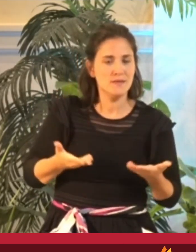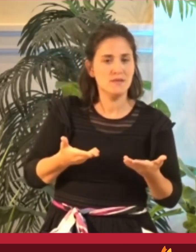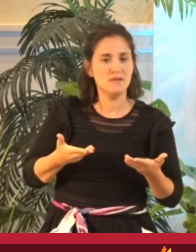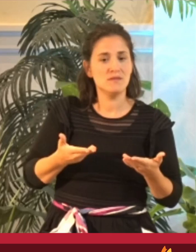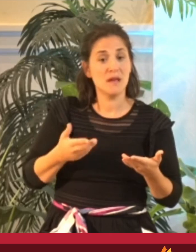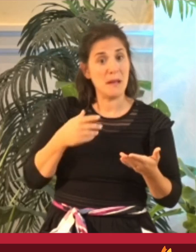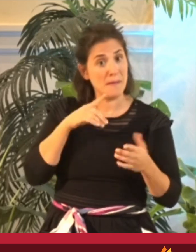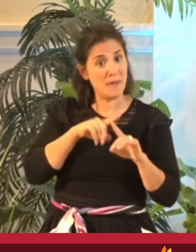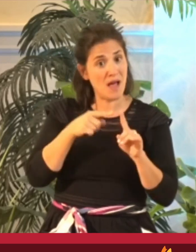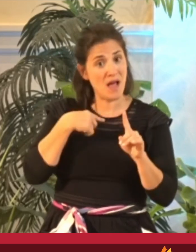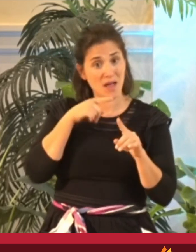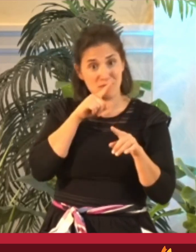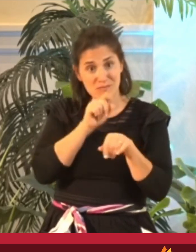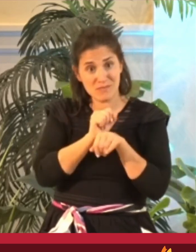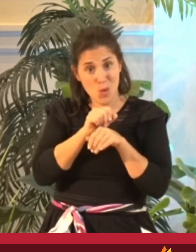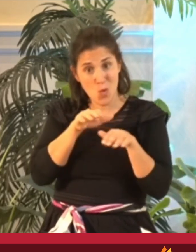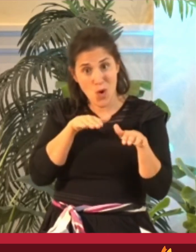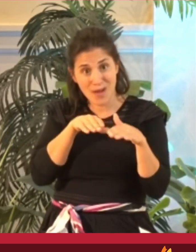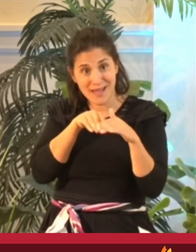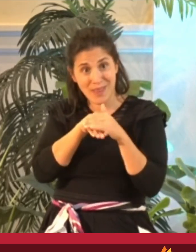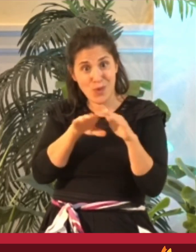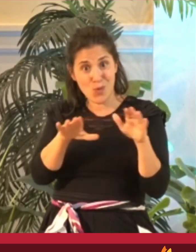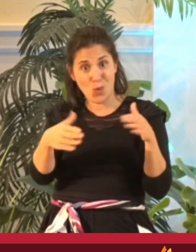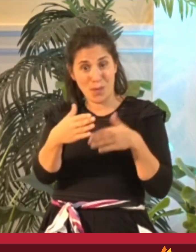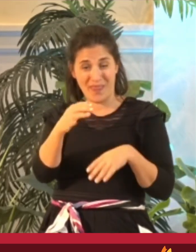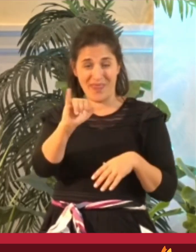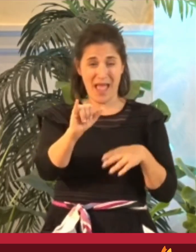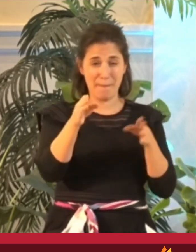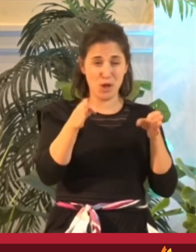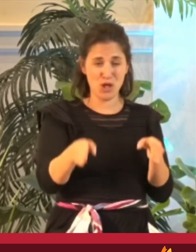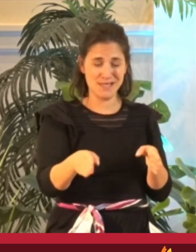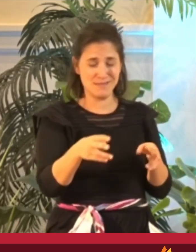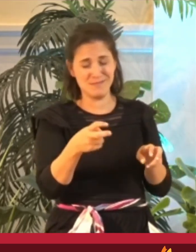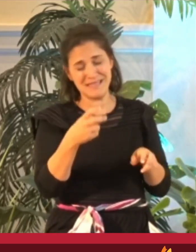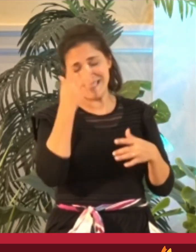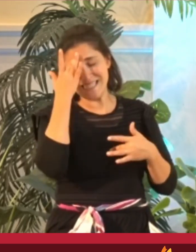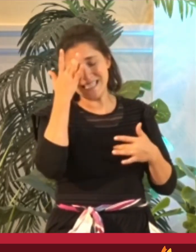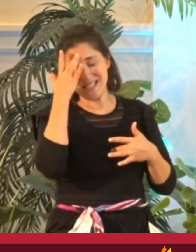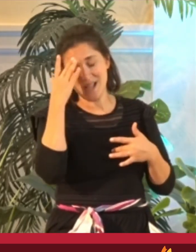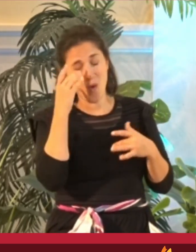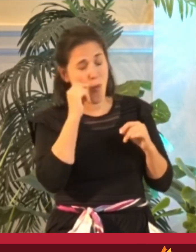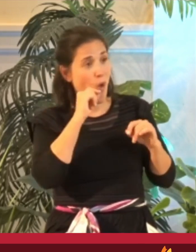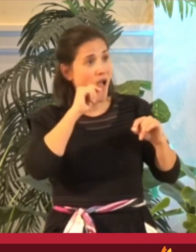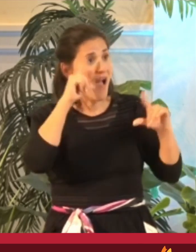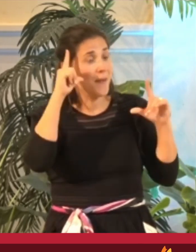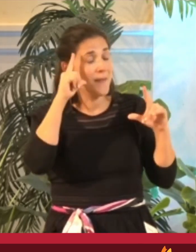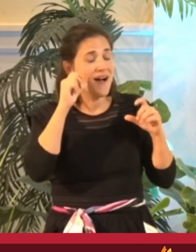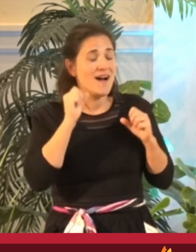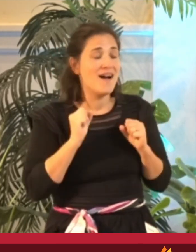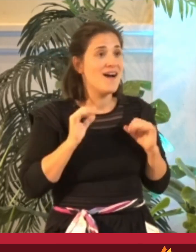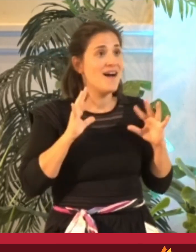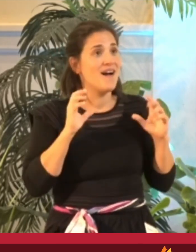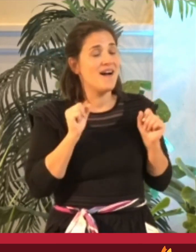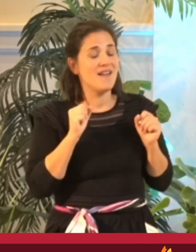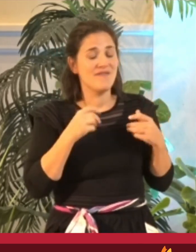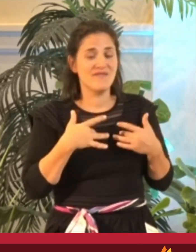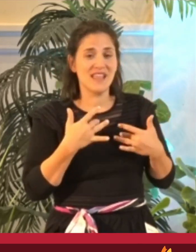up, they were celebrating me being there, celebrating my